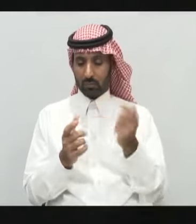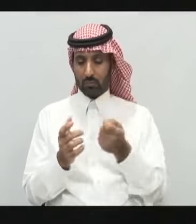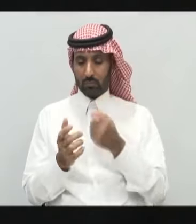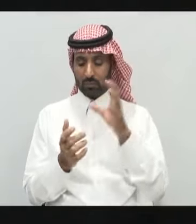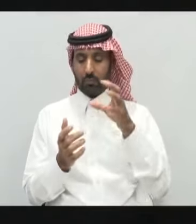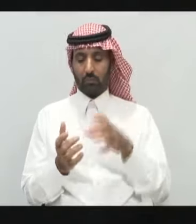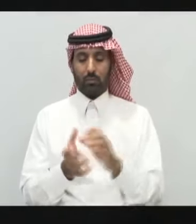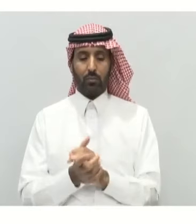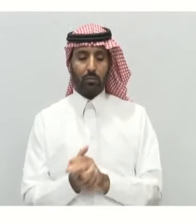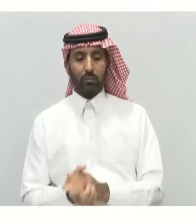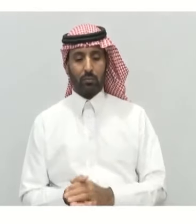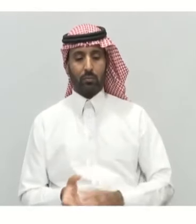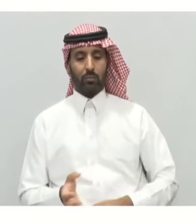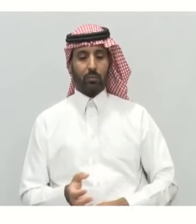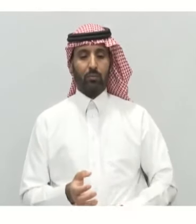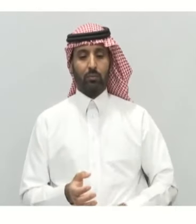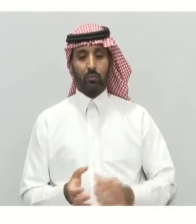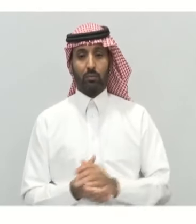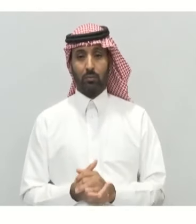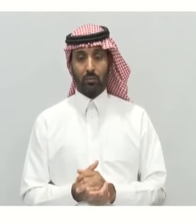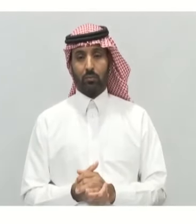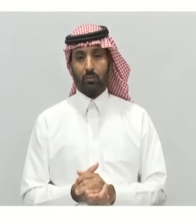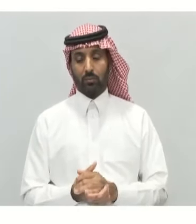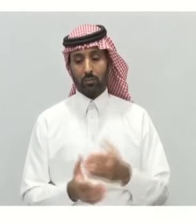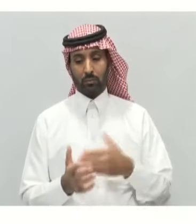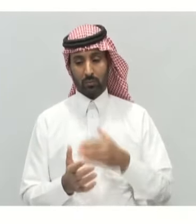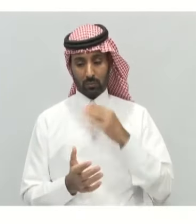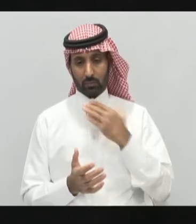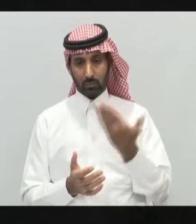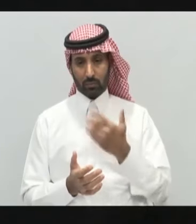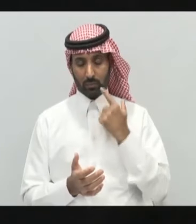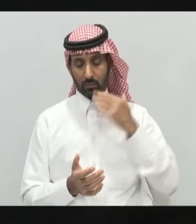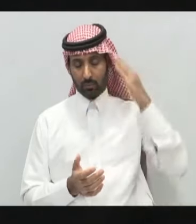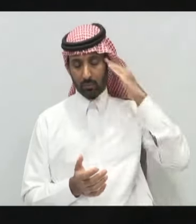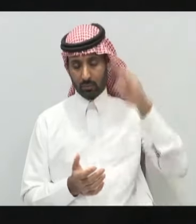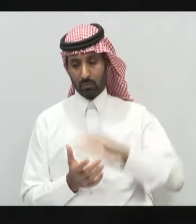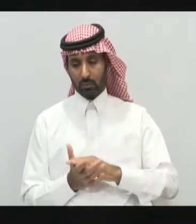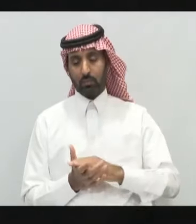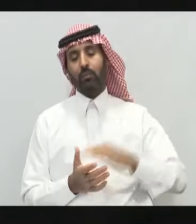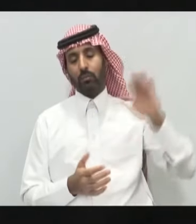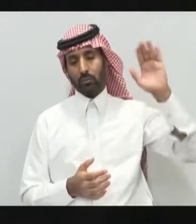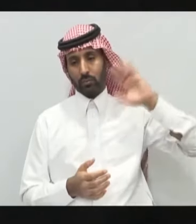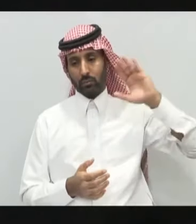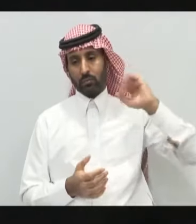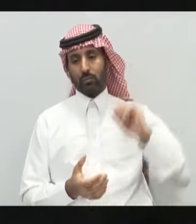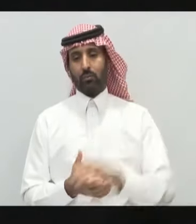about their descriptions. And now we have reached the end of our lesson. Thank you very much for watching. I'll see you next time.